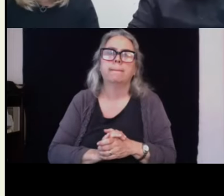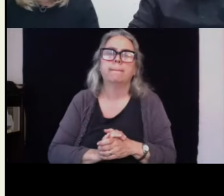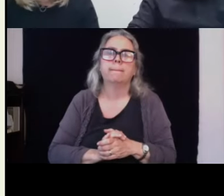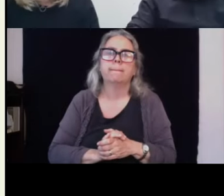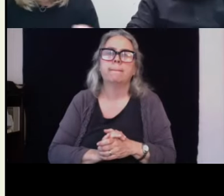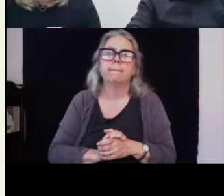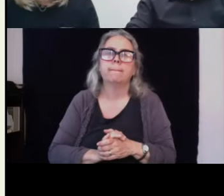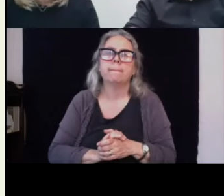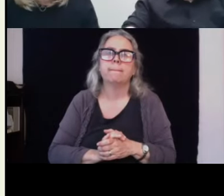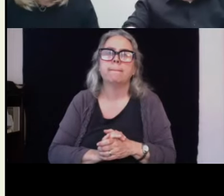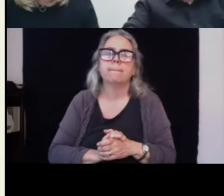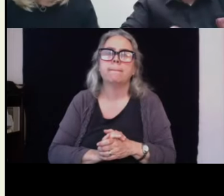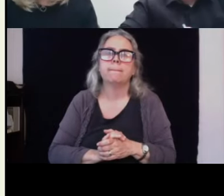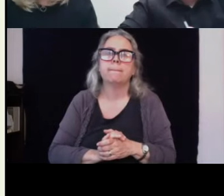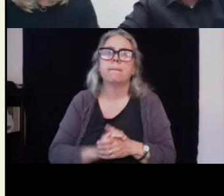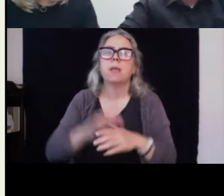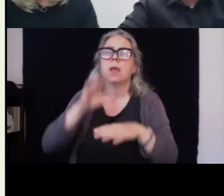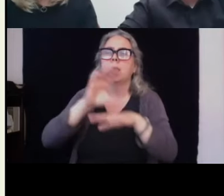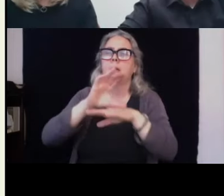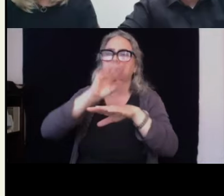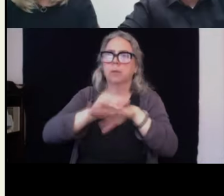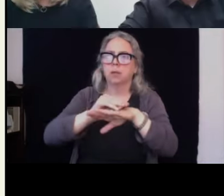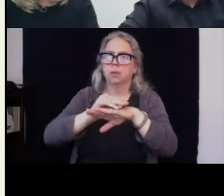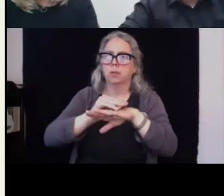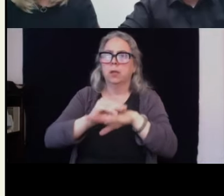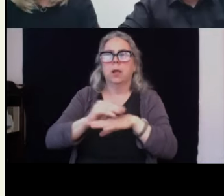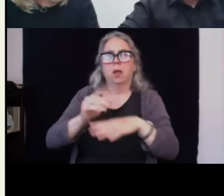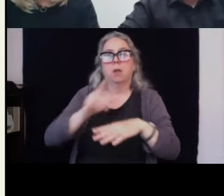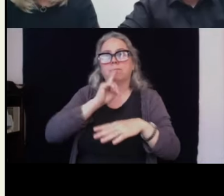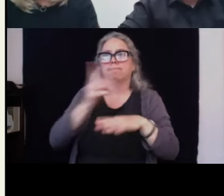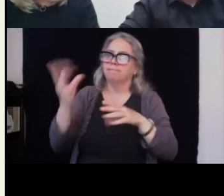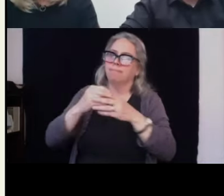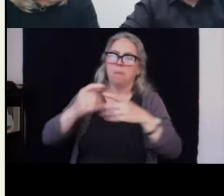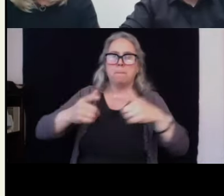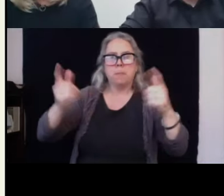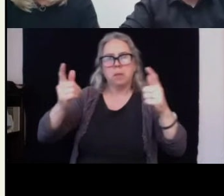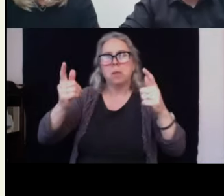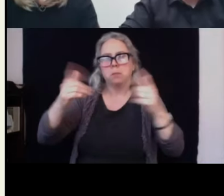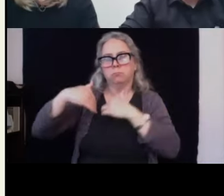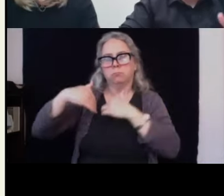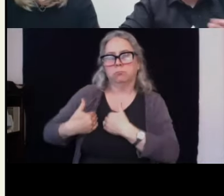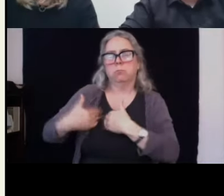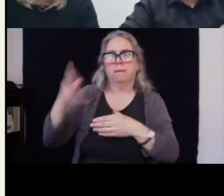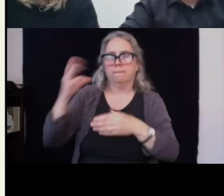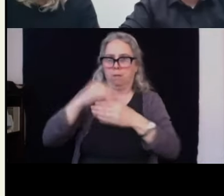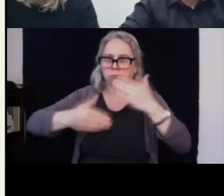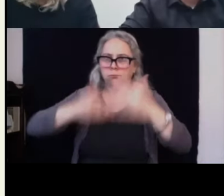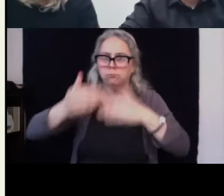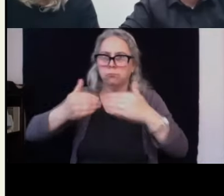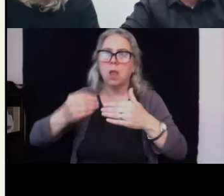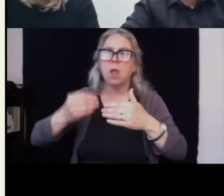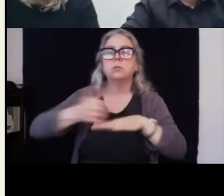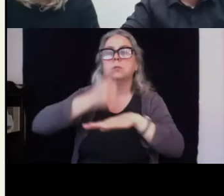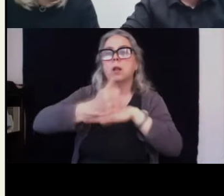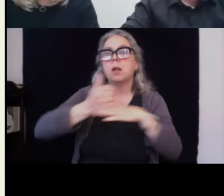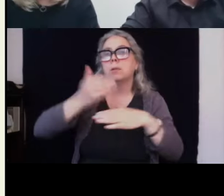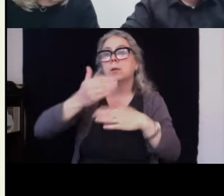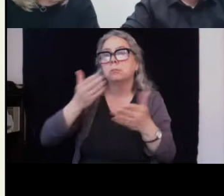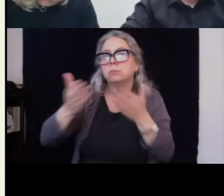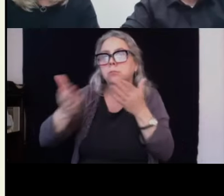So case managers are a big part of the process and establishing next services for an